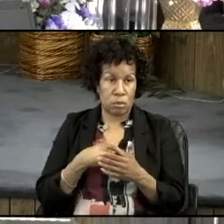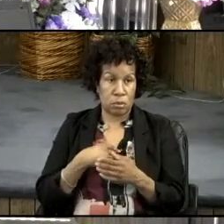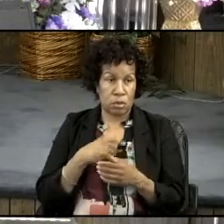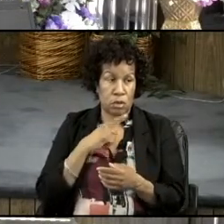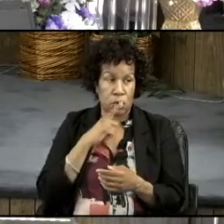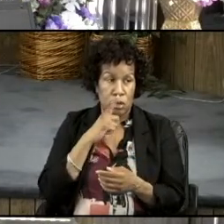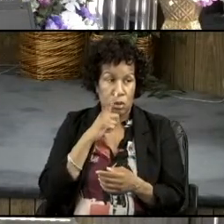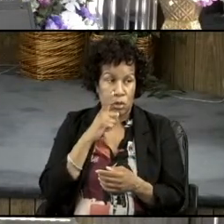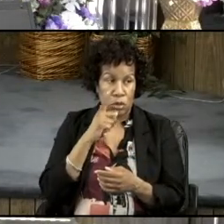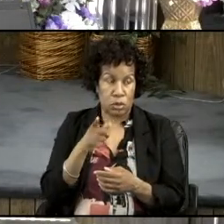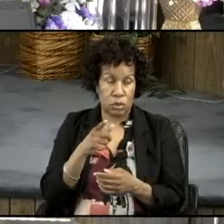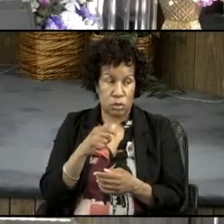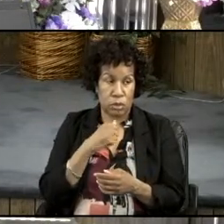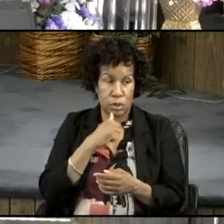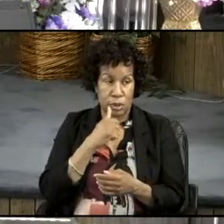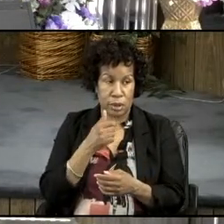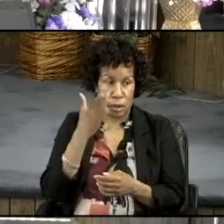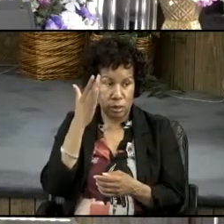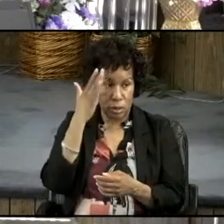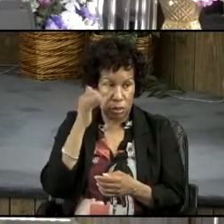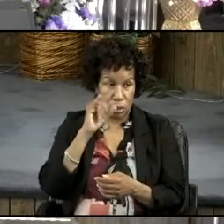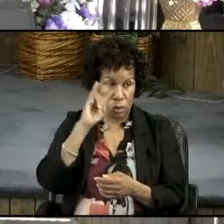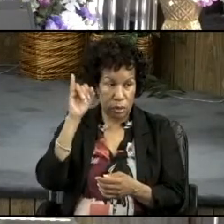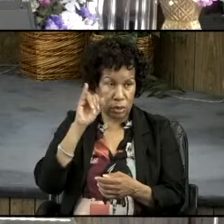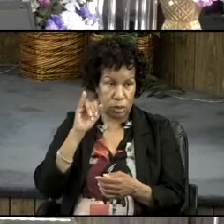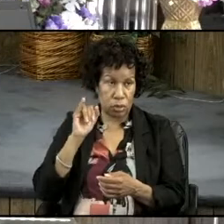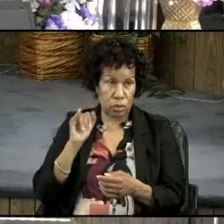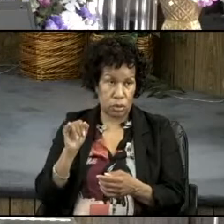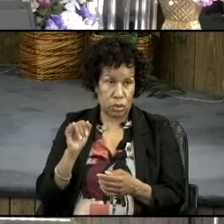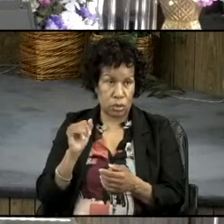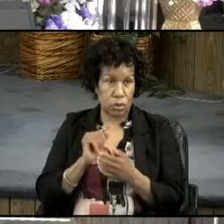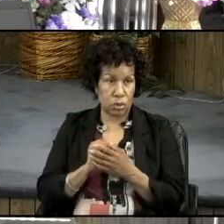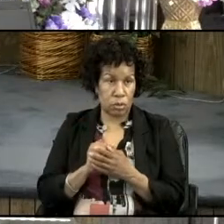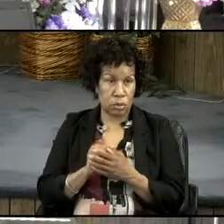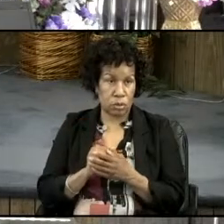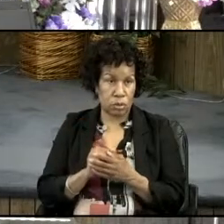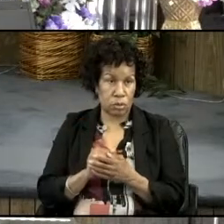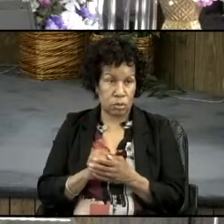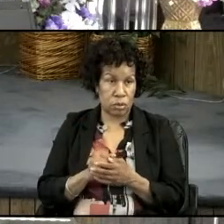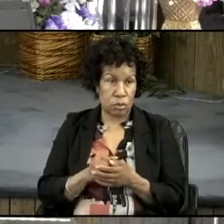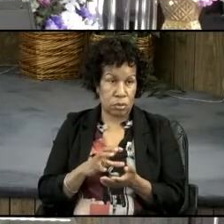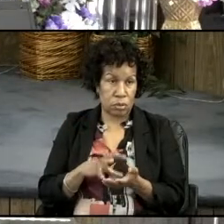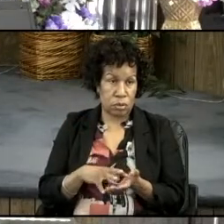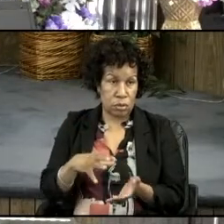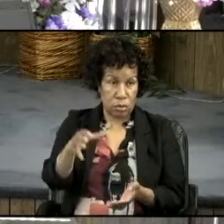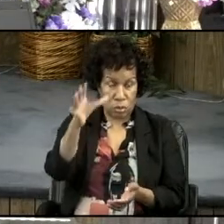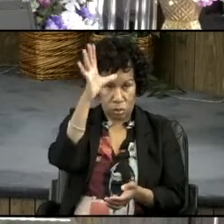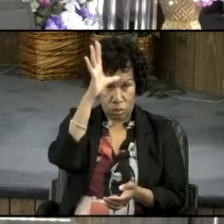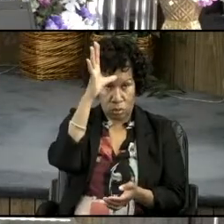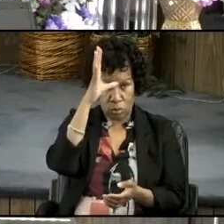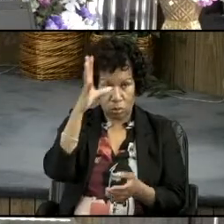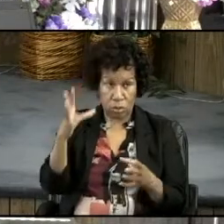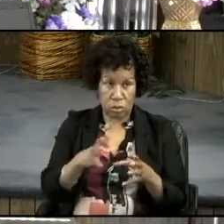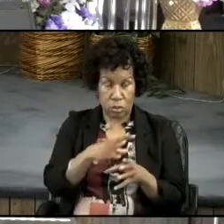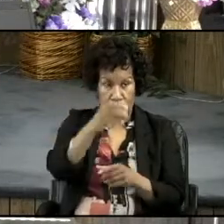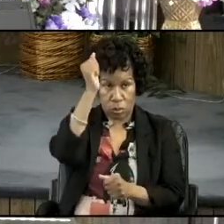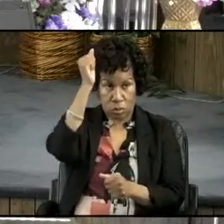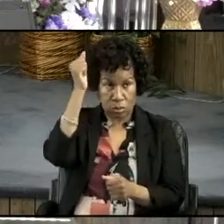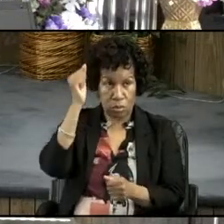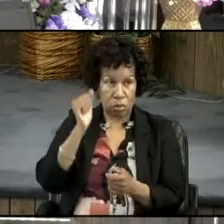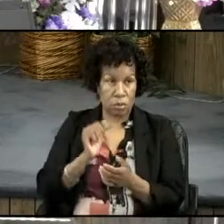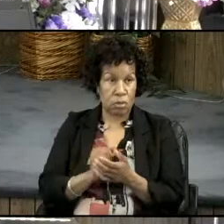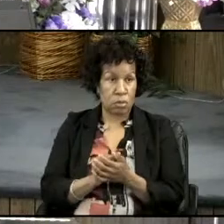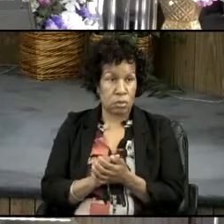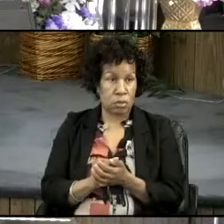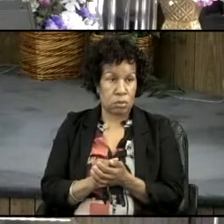Surely to defy Israel is he to come up. They're saying already, Goliath is going to win. And it shall be, do